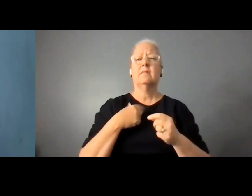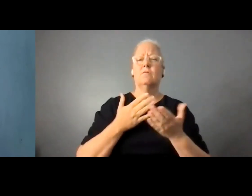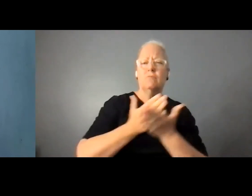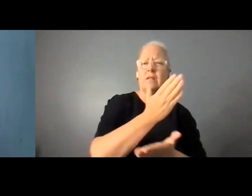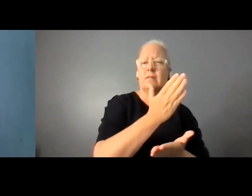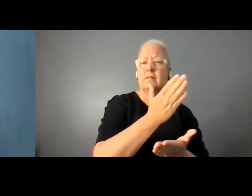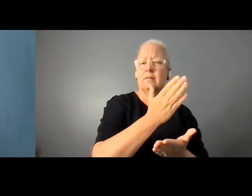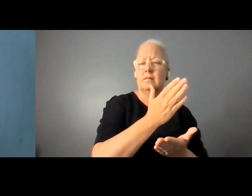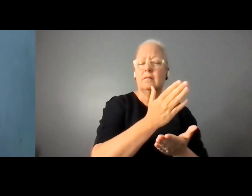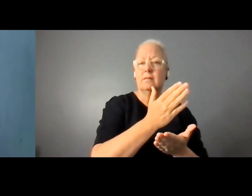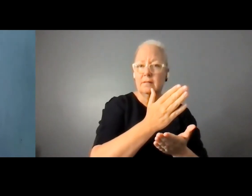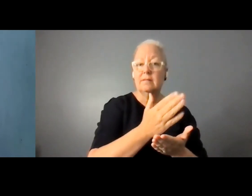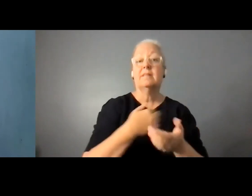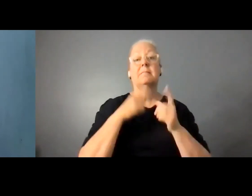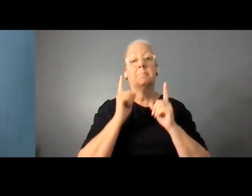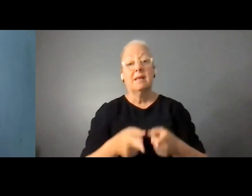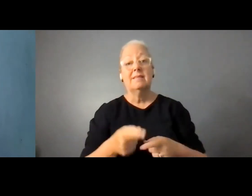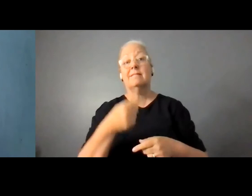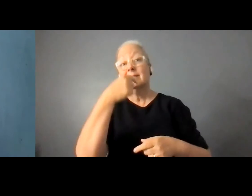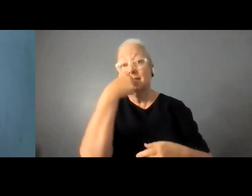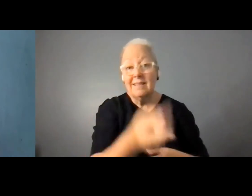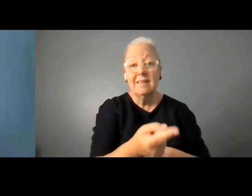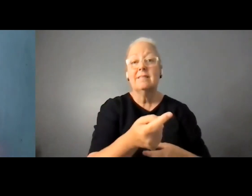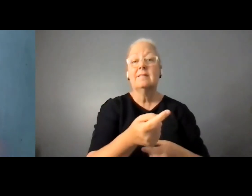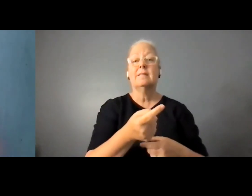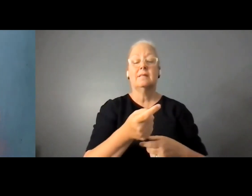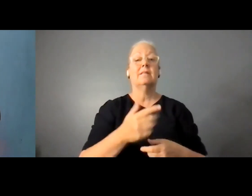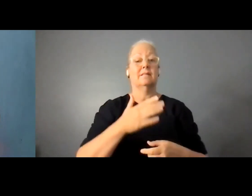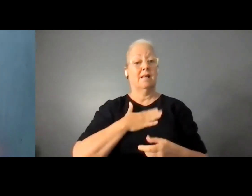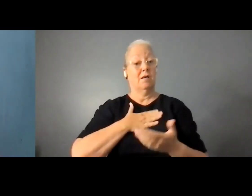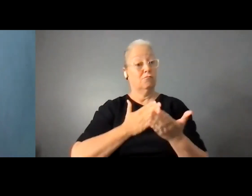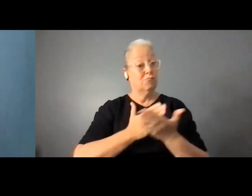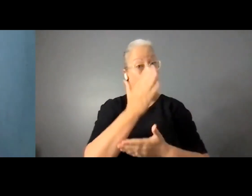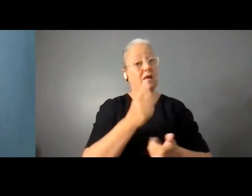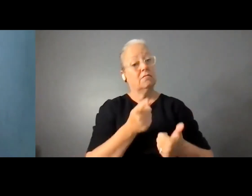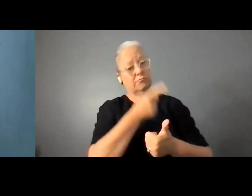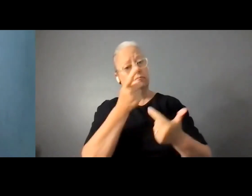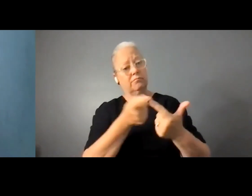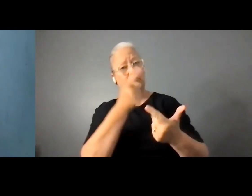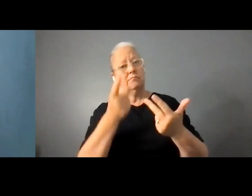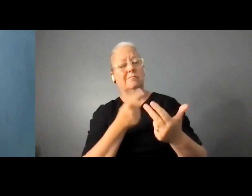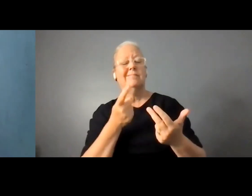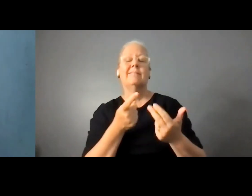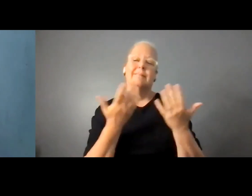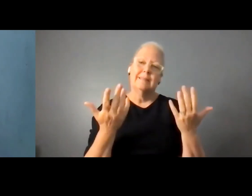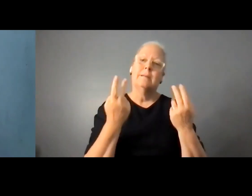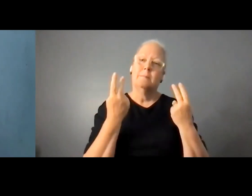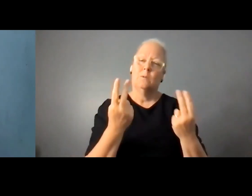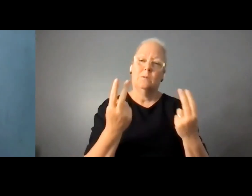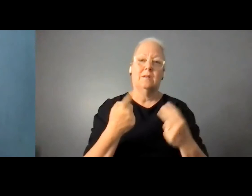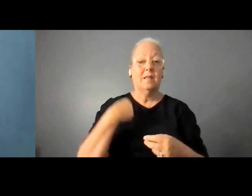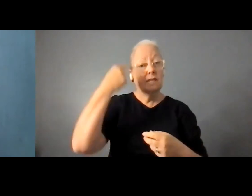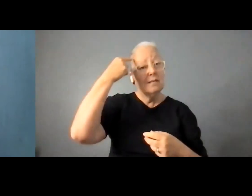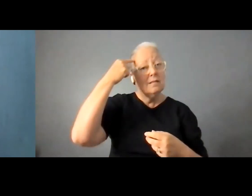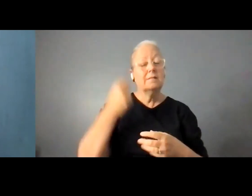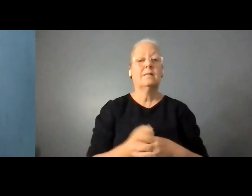raise our voice in order to have our rights heard. So this is fundamental, I believe, in order to